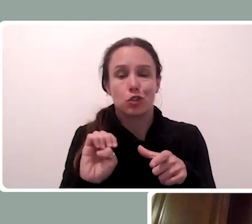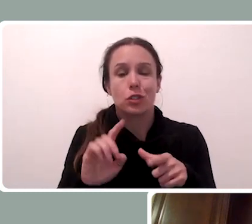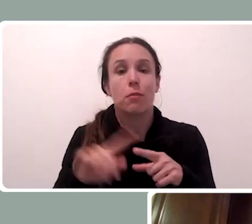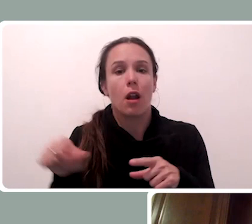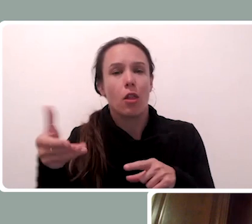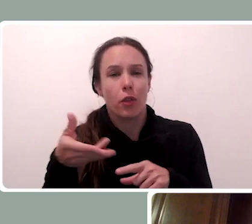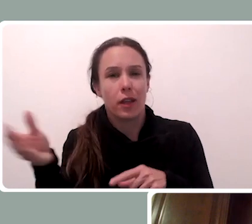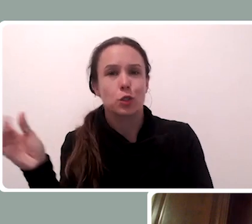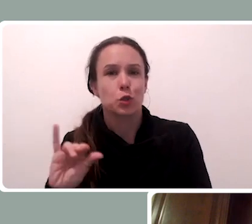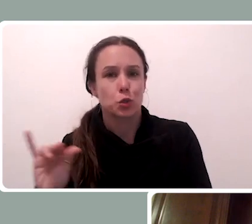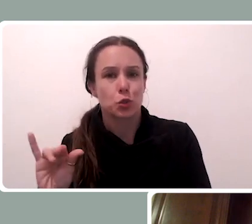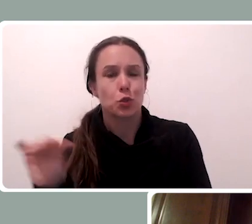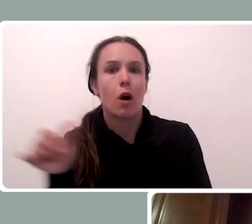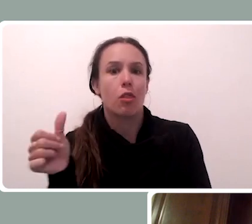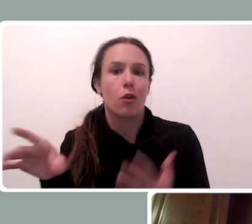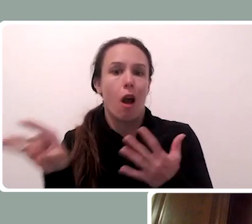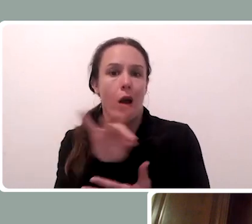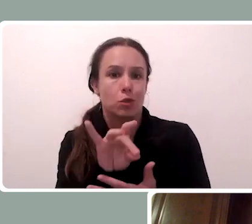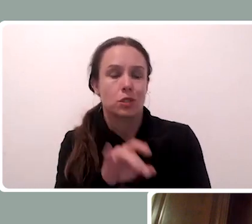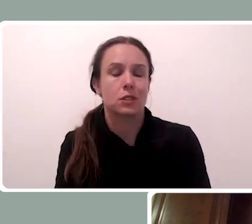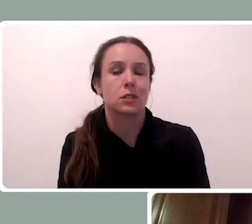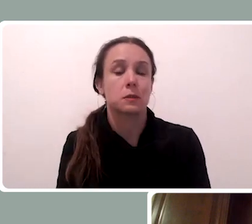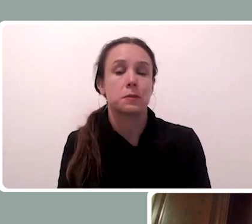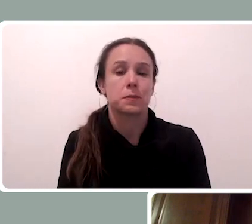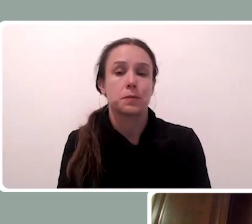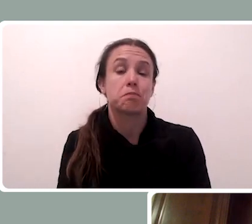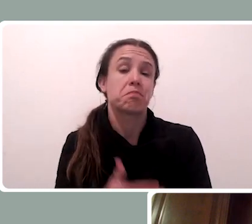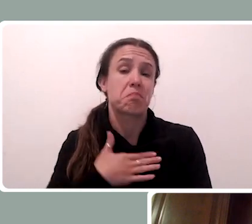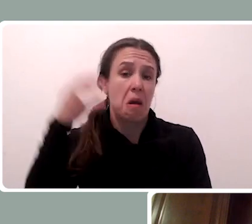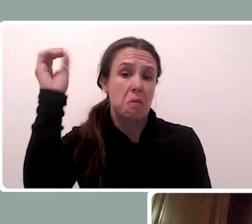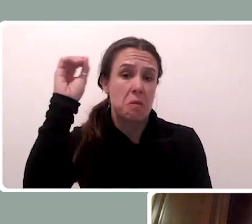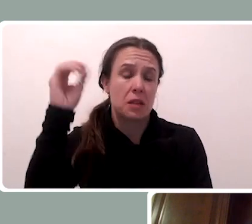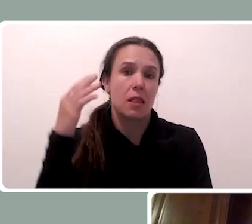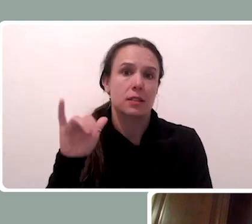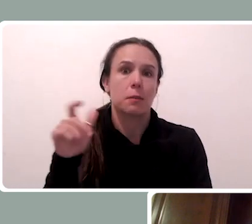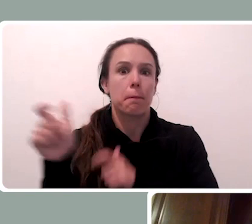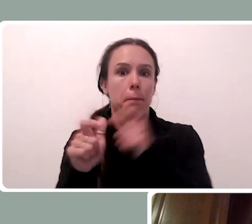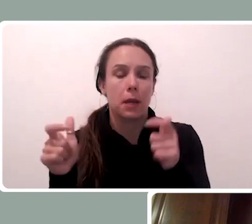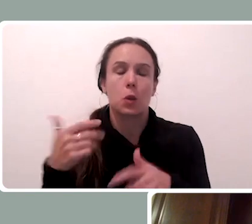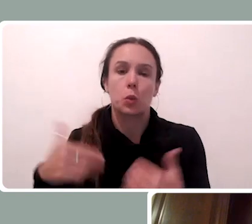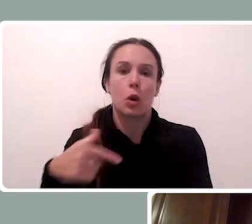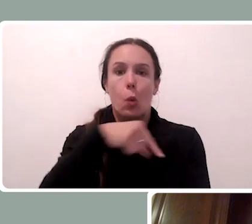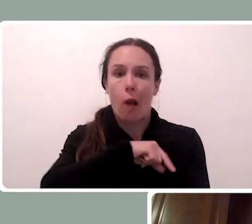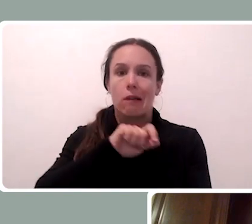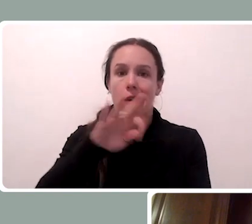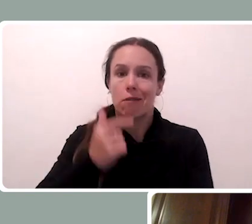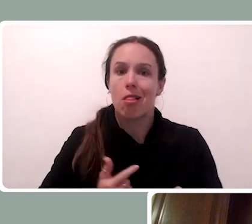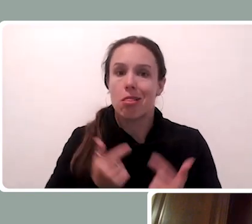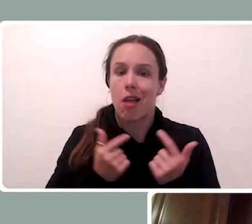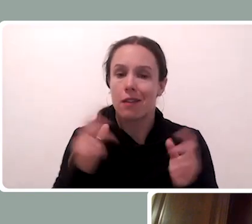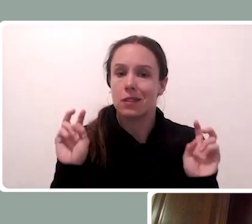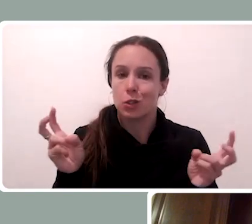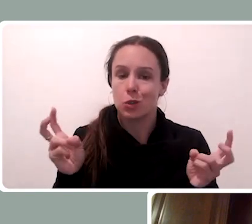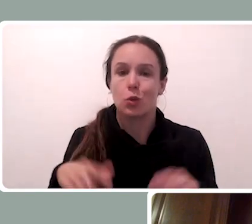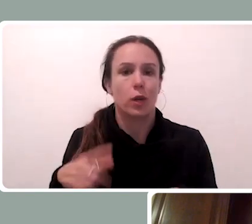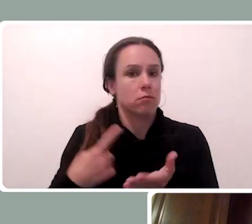things. But I think to me, this is one of the big quality of life issues that absolutely comes up, and we talk about it before we